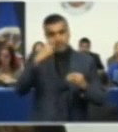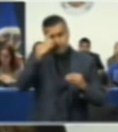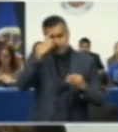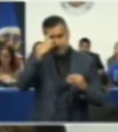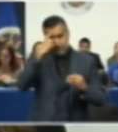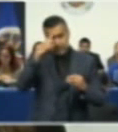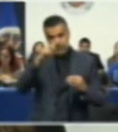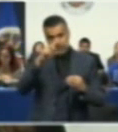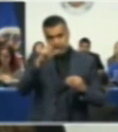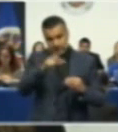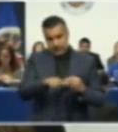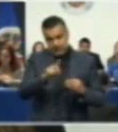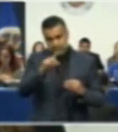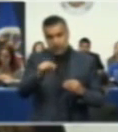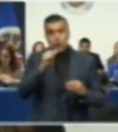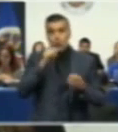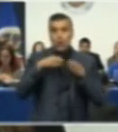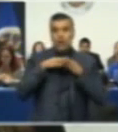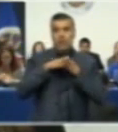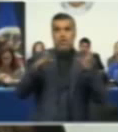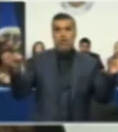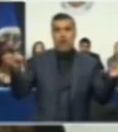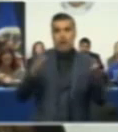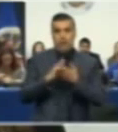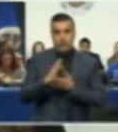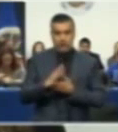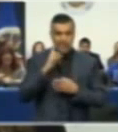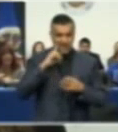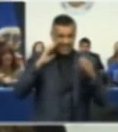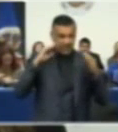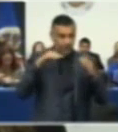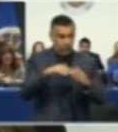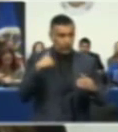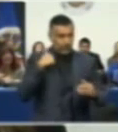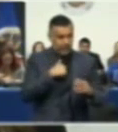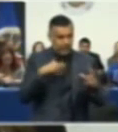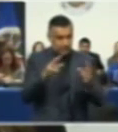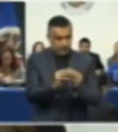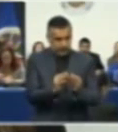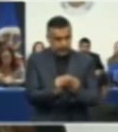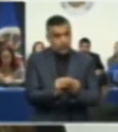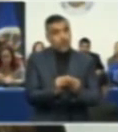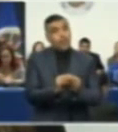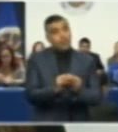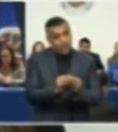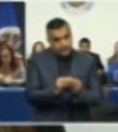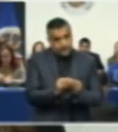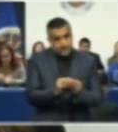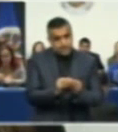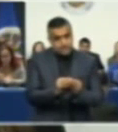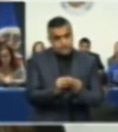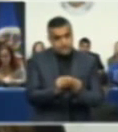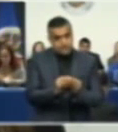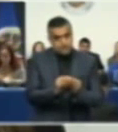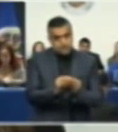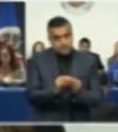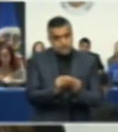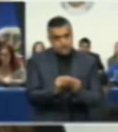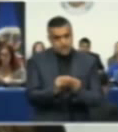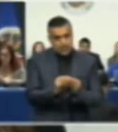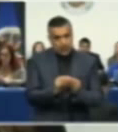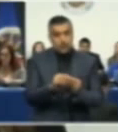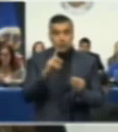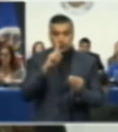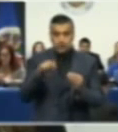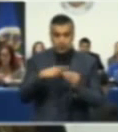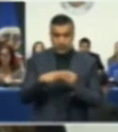intellectual disabilities, not general, right, that was the focus of the hearing, that it also brings into question not just civil and